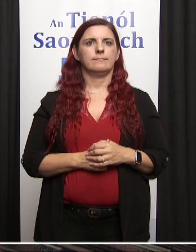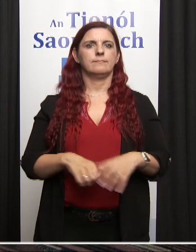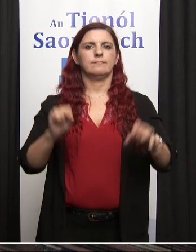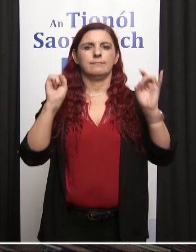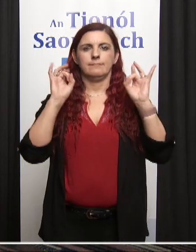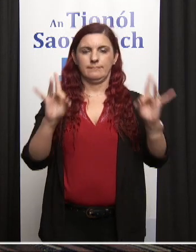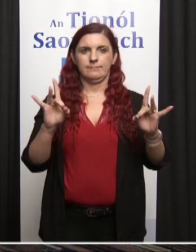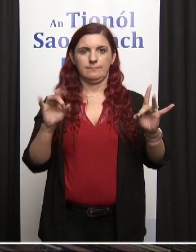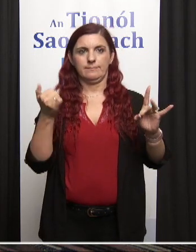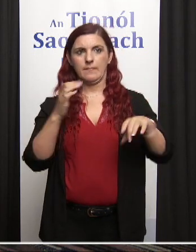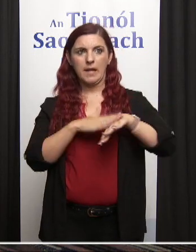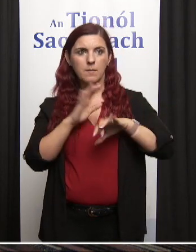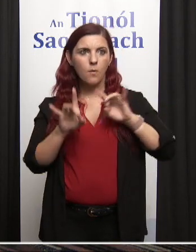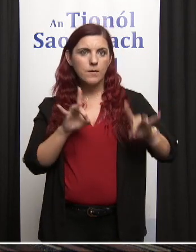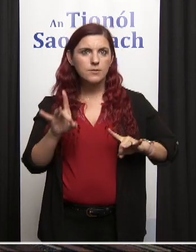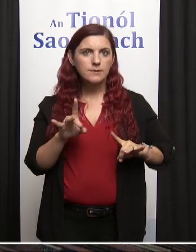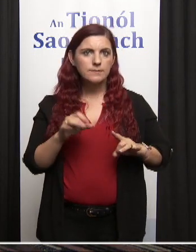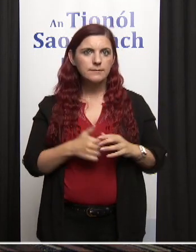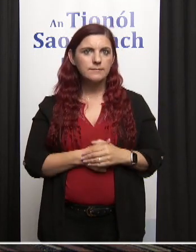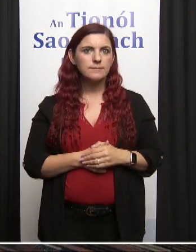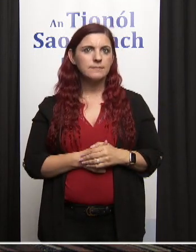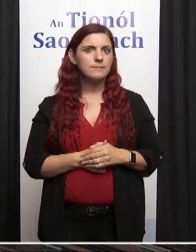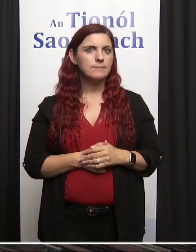Okay, any further questions?